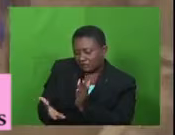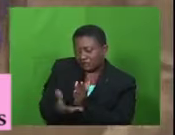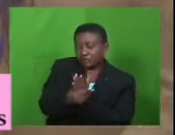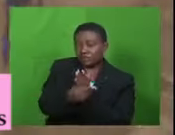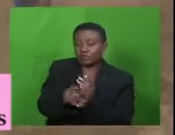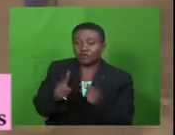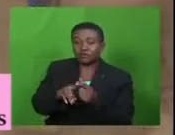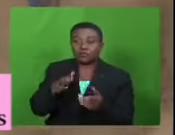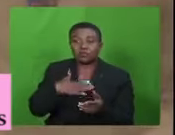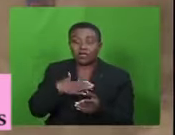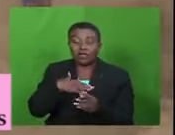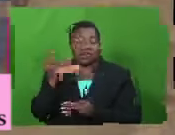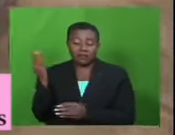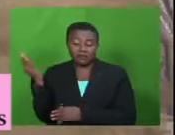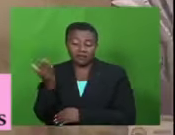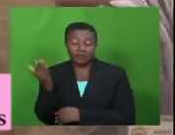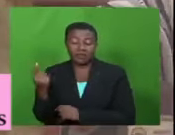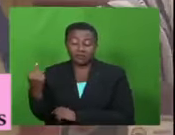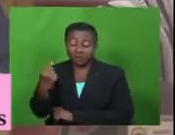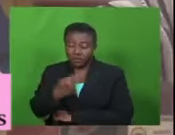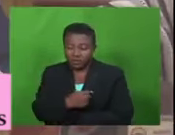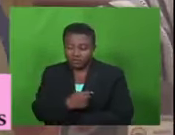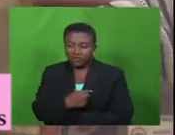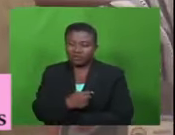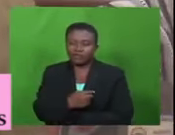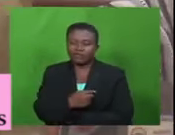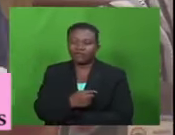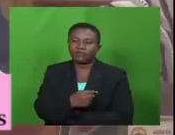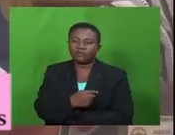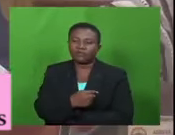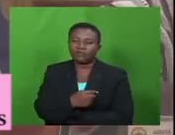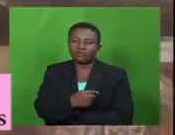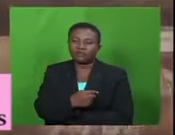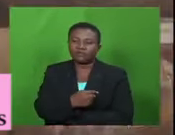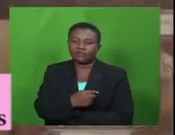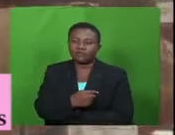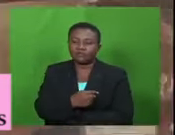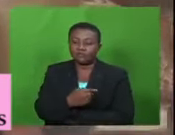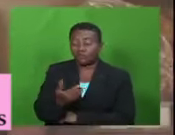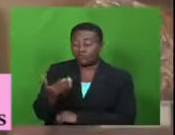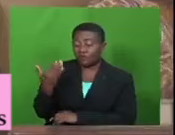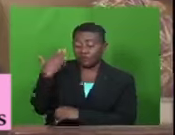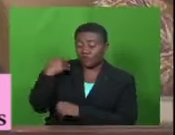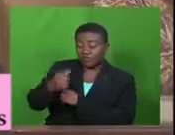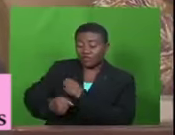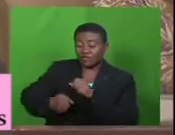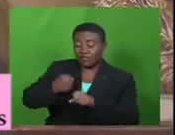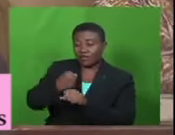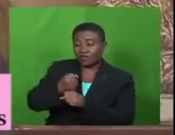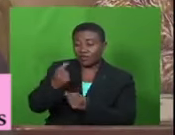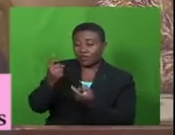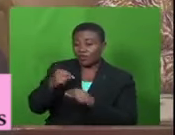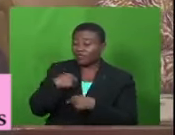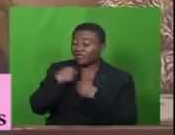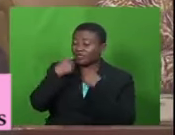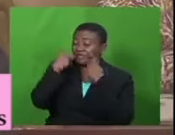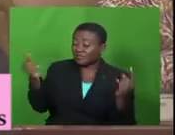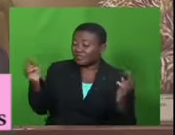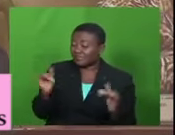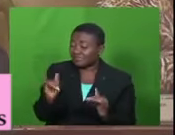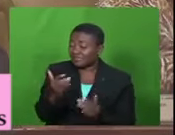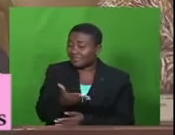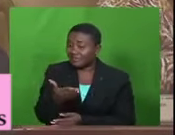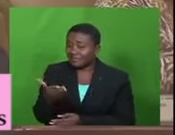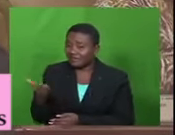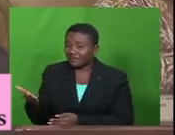message. I have done so because last year when I made a similar pronouncement, I